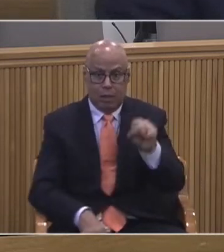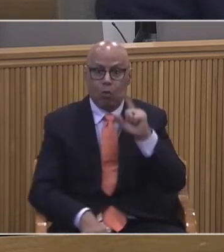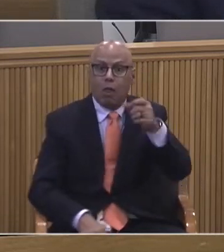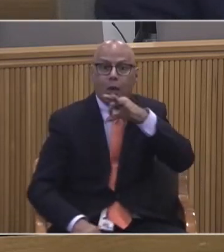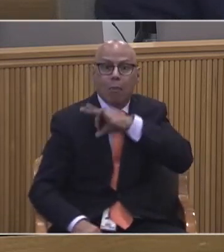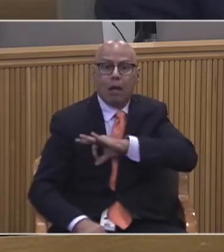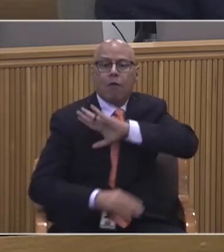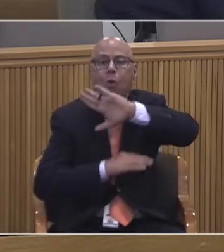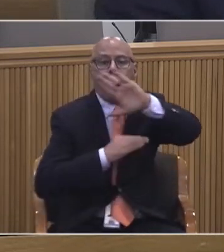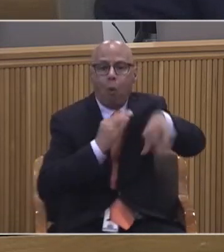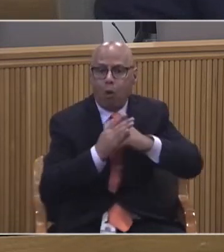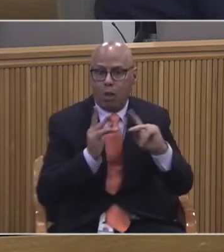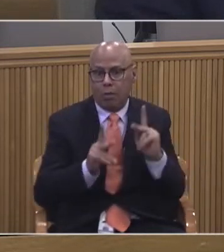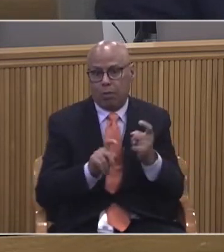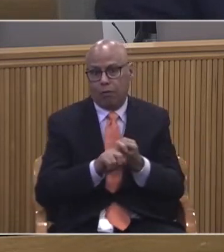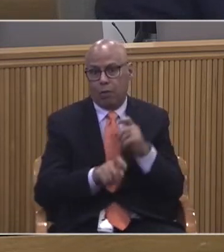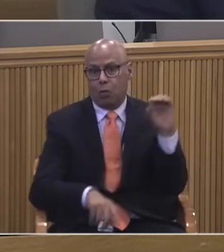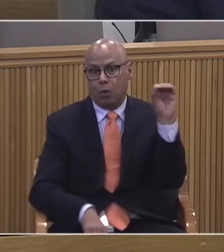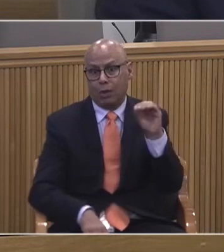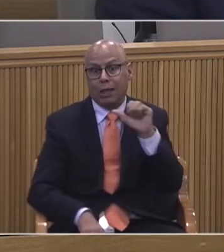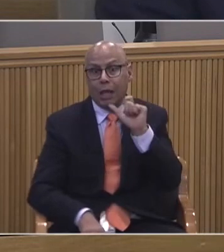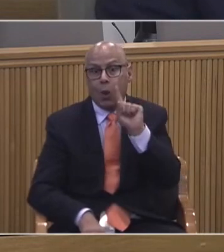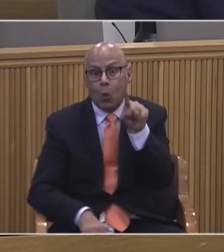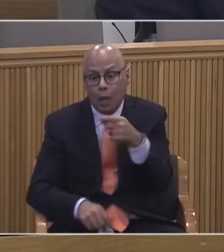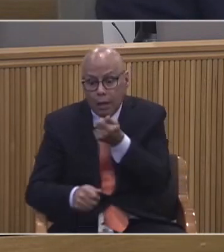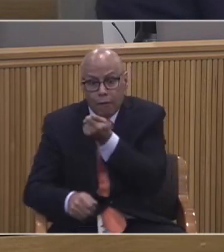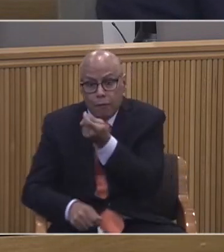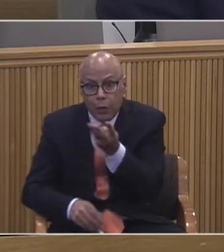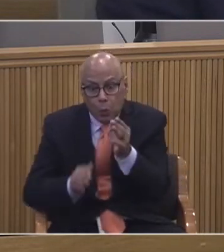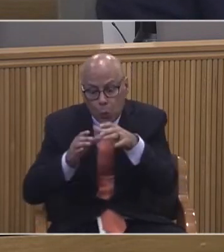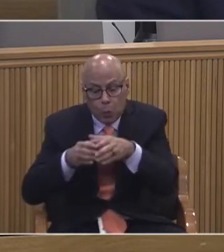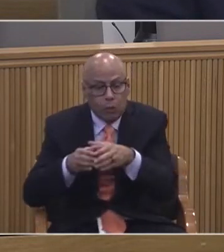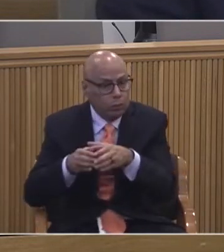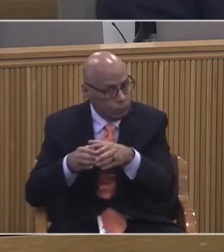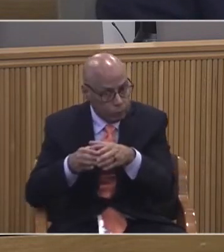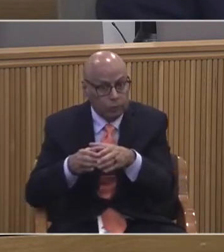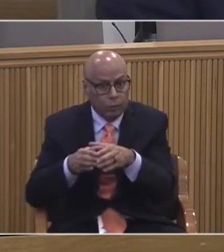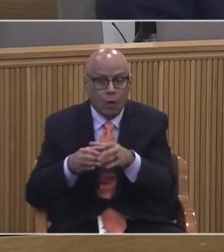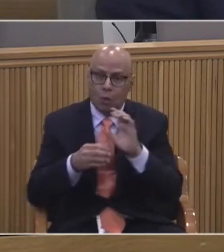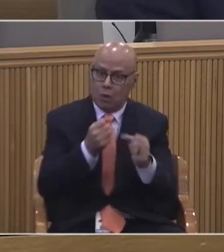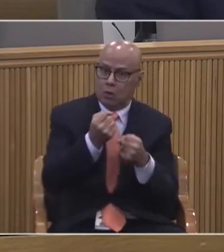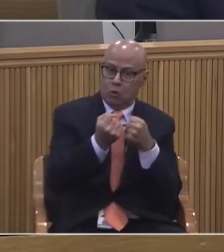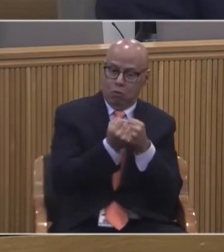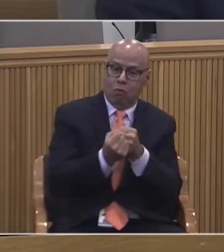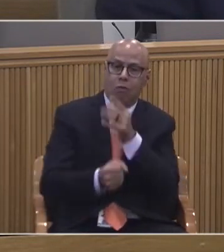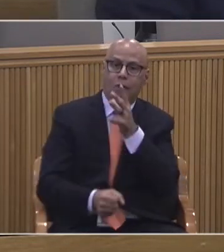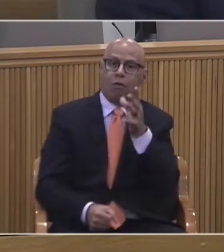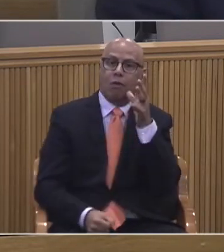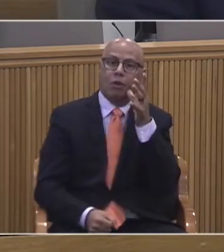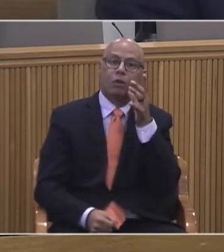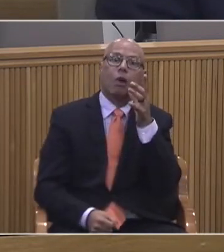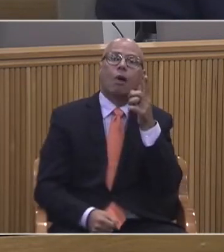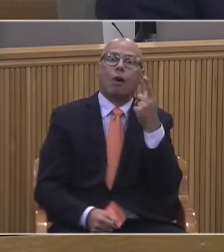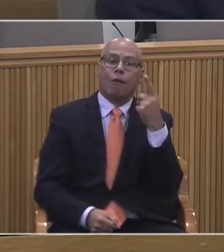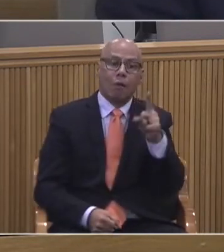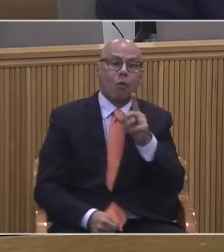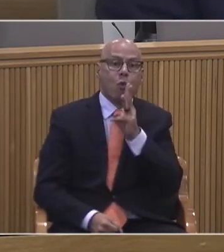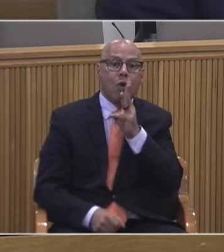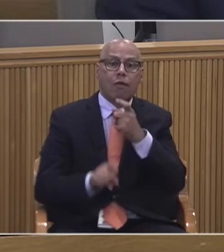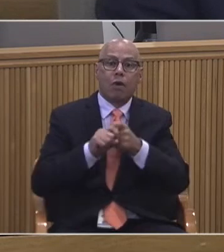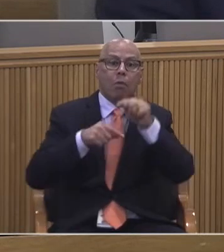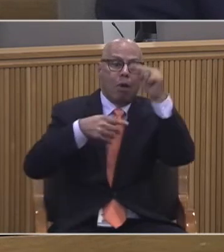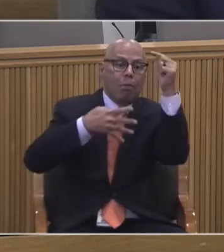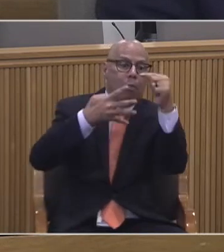all Oregonians, not just a select few. We will support Oregon agriculture by safeguarding water for multiple